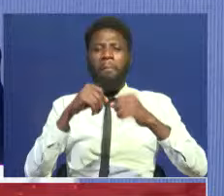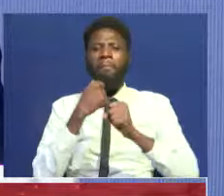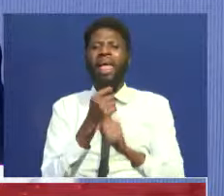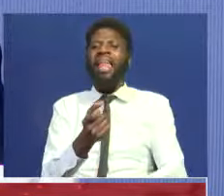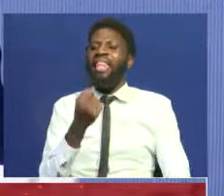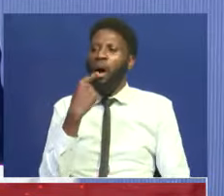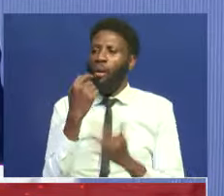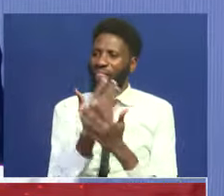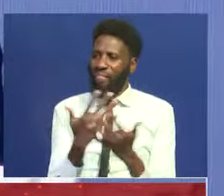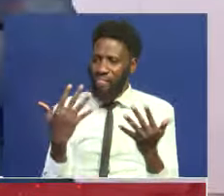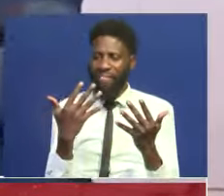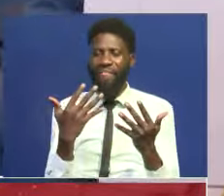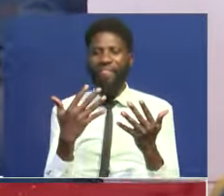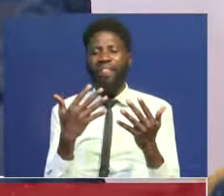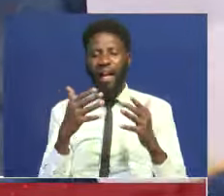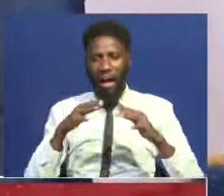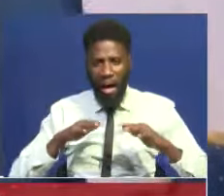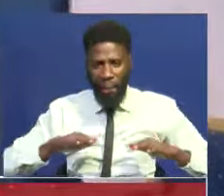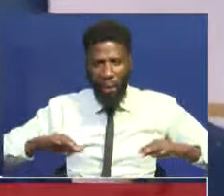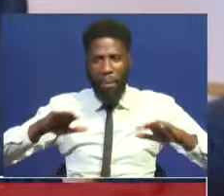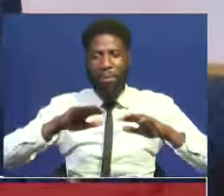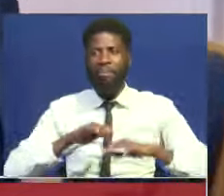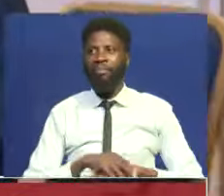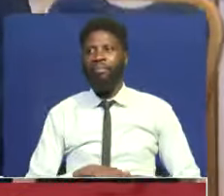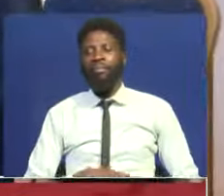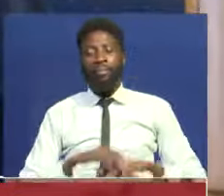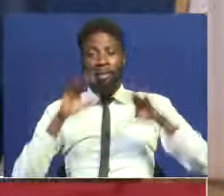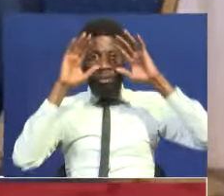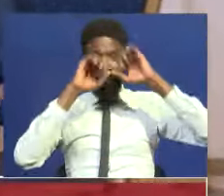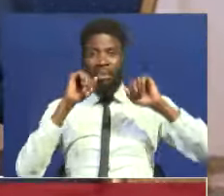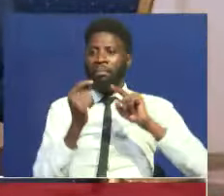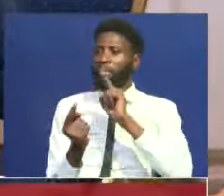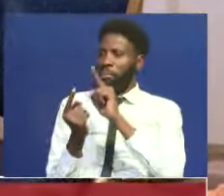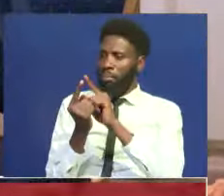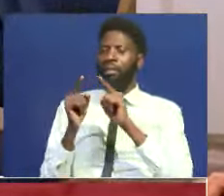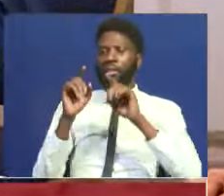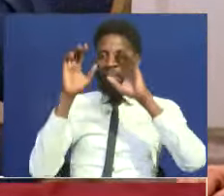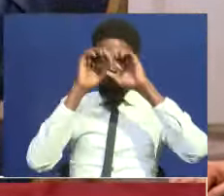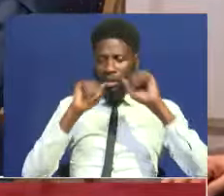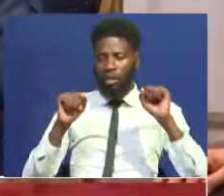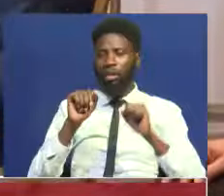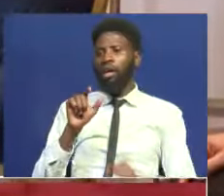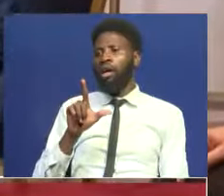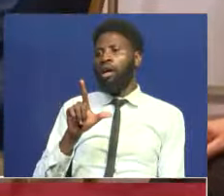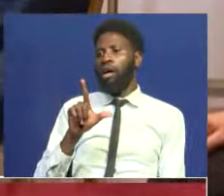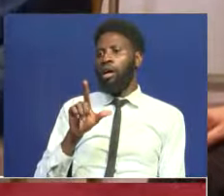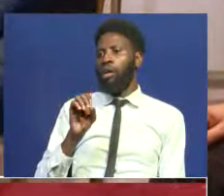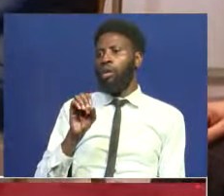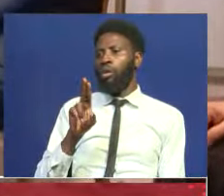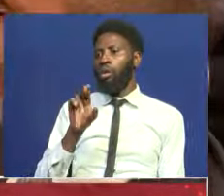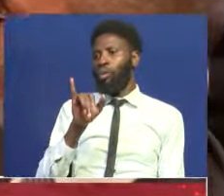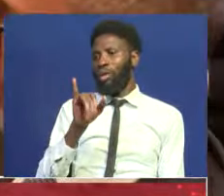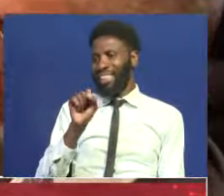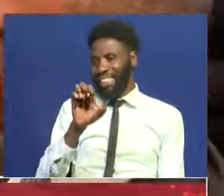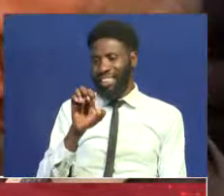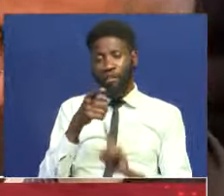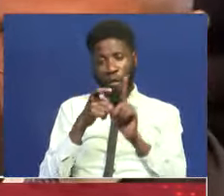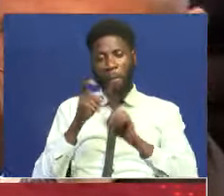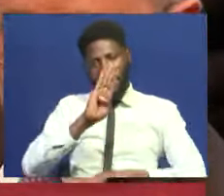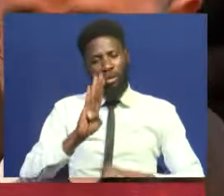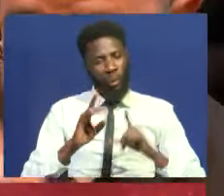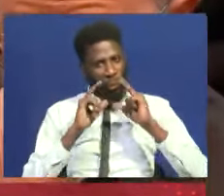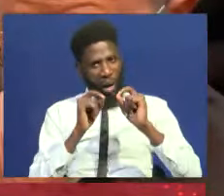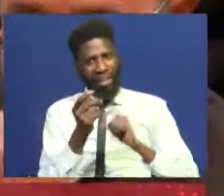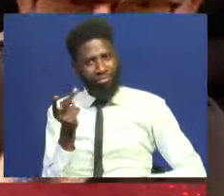products locally. The president also met President Luiz Inácio Lula da Silva of Brazil and said the two countries